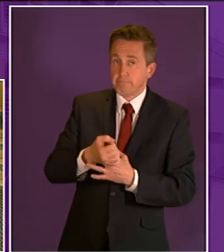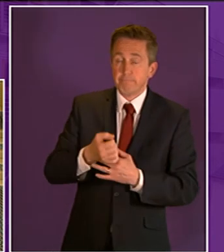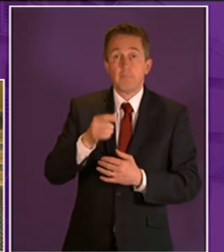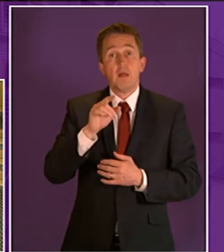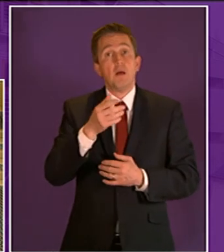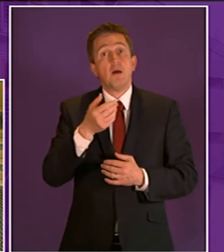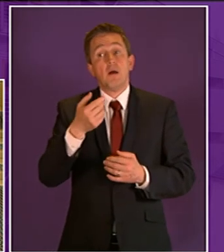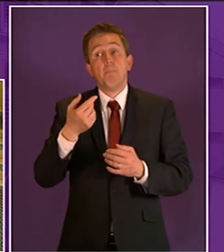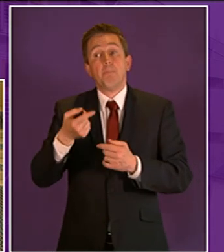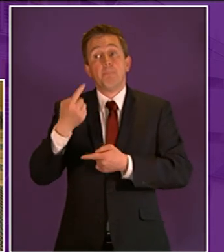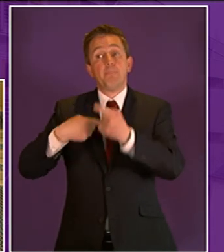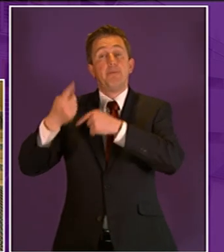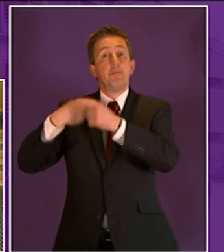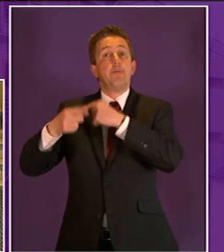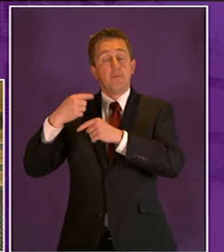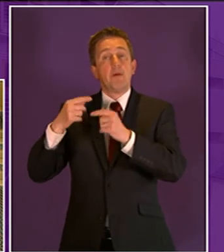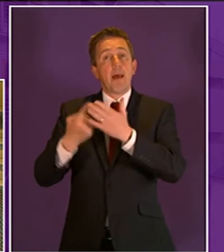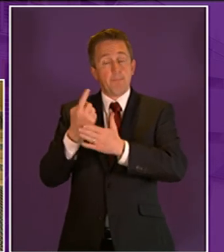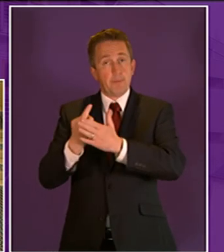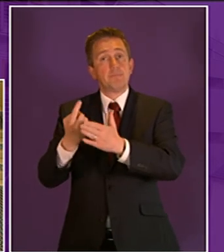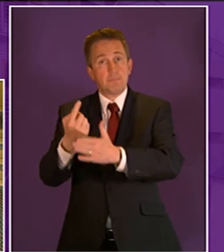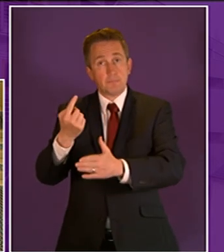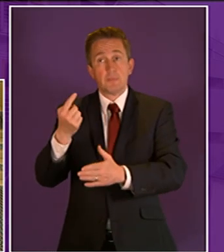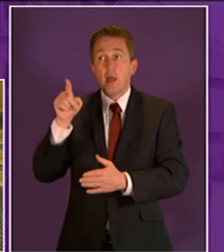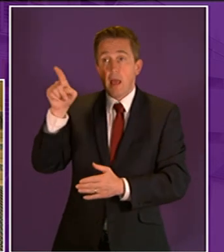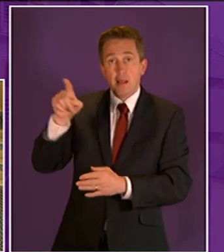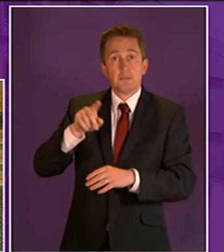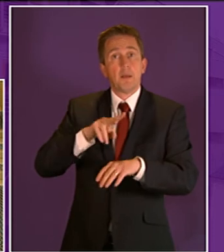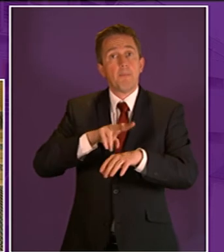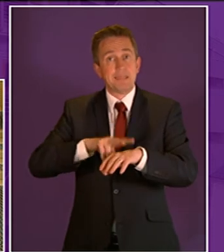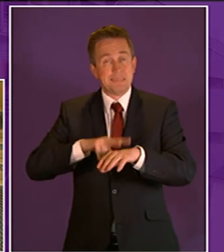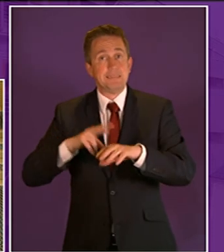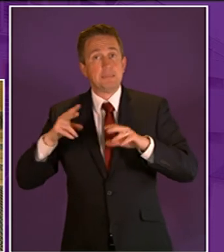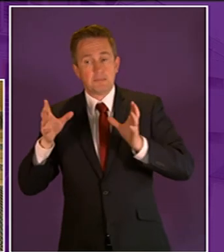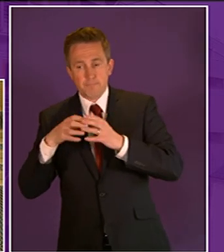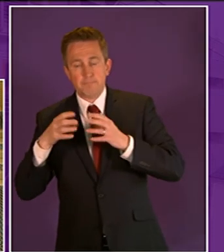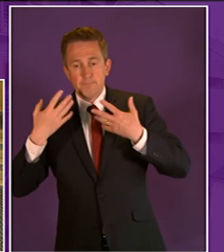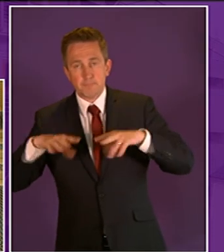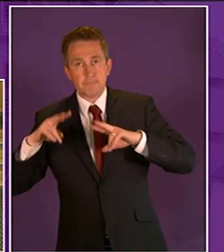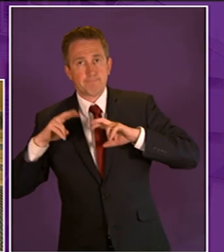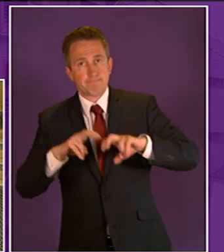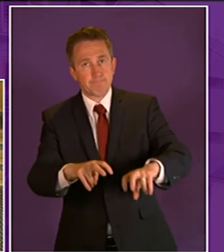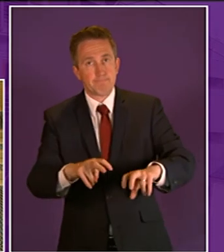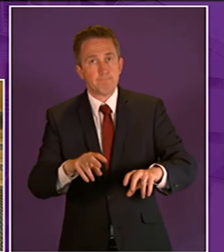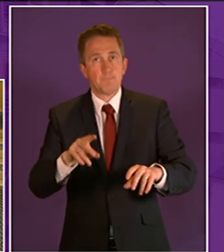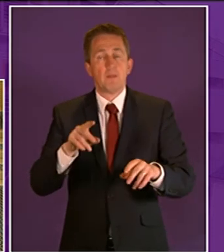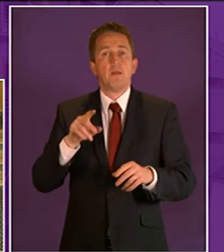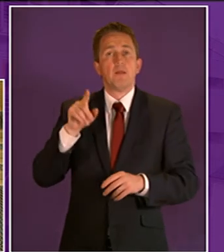led to the involvement of the criminal investigation agencies in terms of the